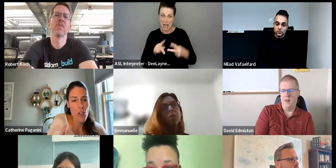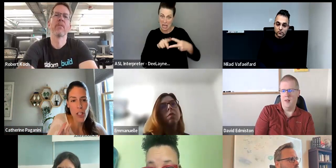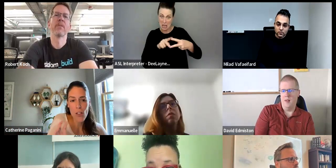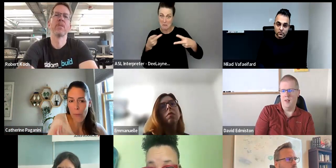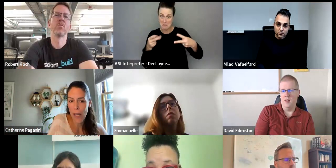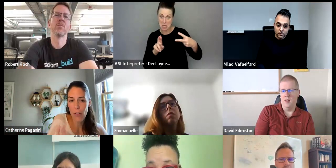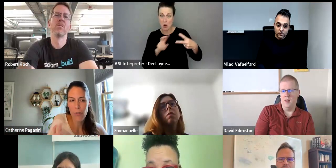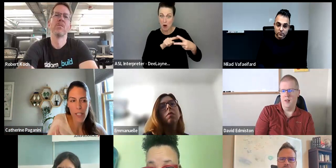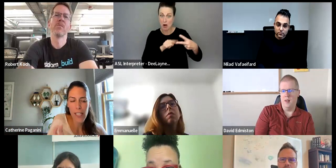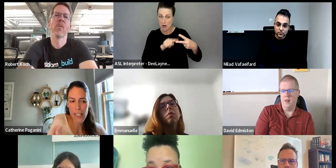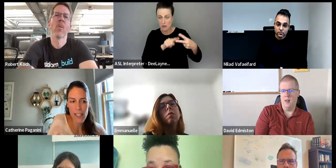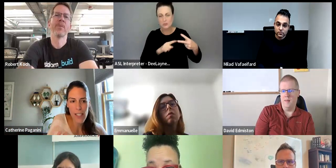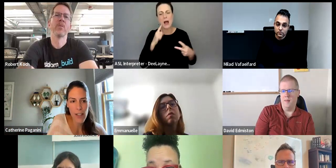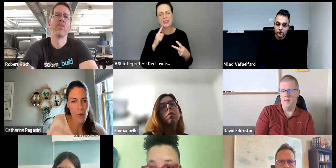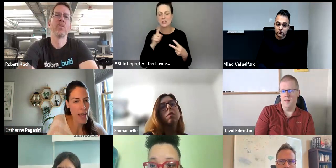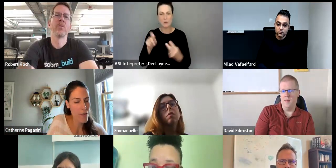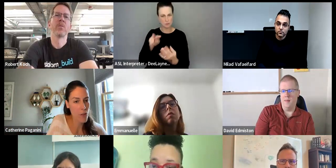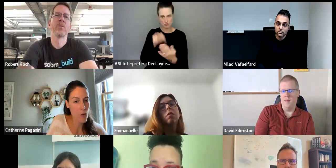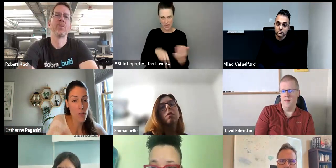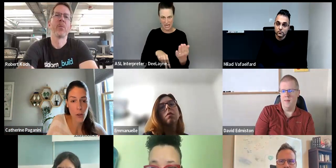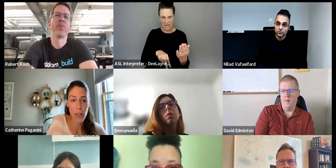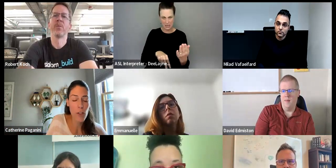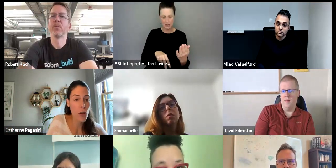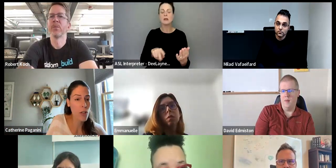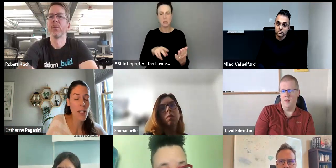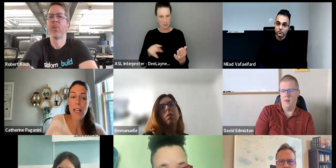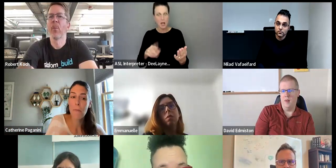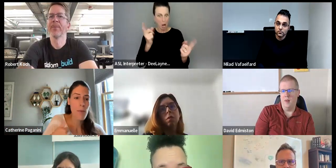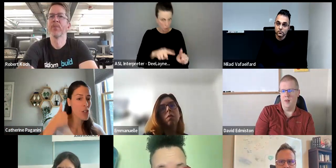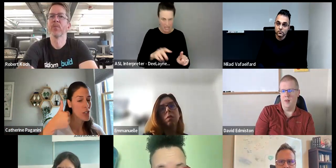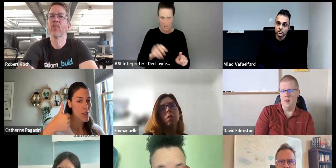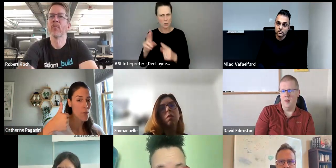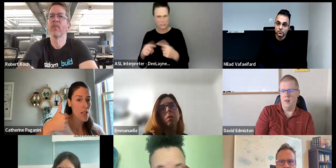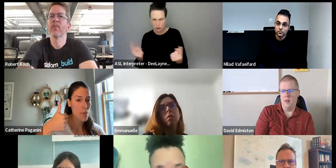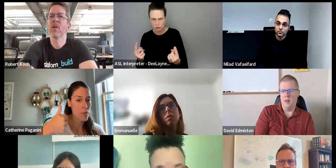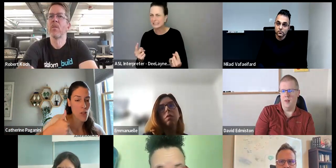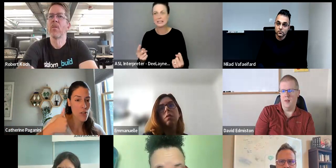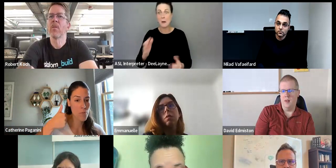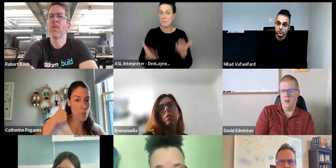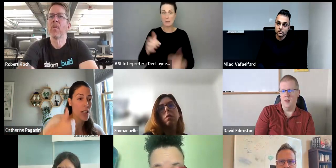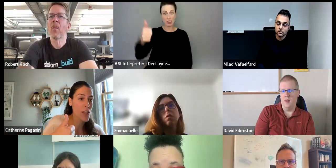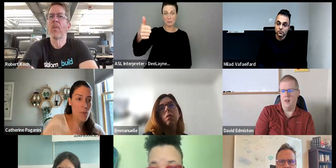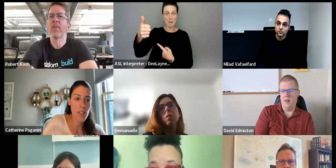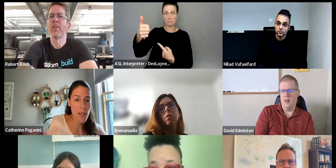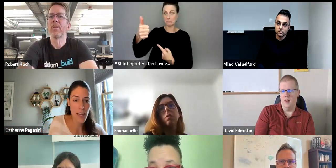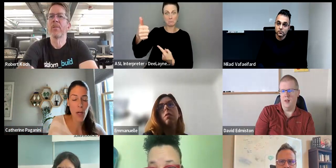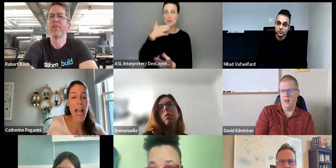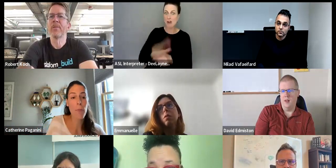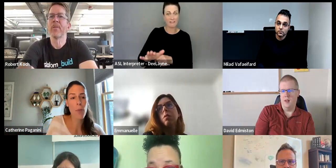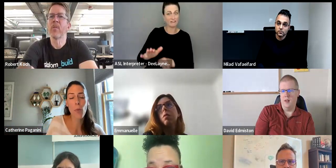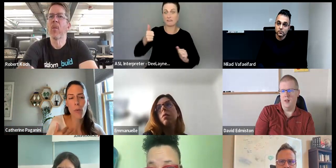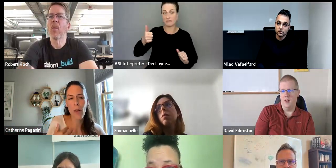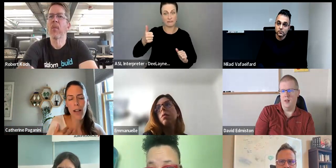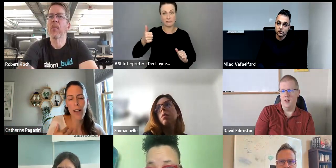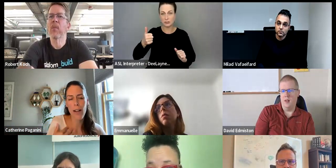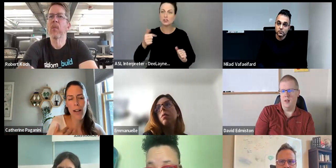So it's just a matter of reading and seeing if you agree. If you don't agree, maybe it's just a thumbs up. You just put a thumbs up and then we're happy.